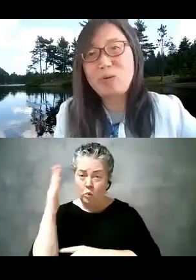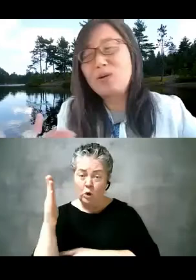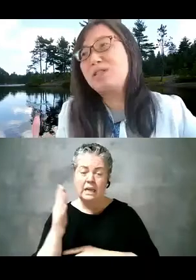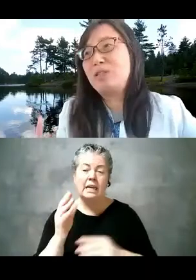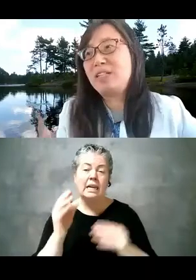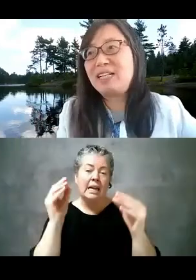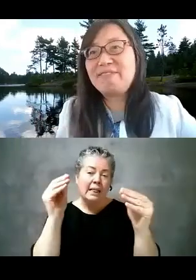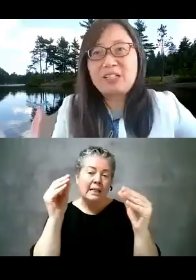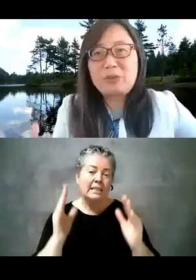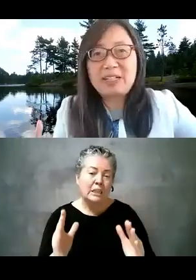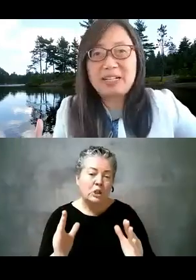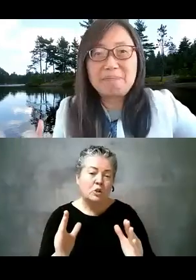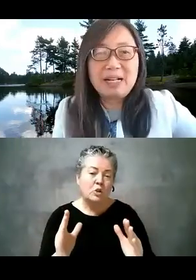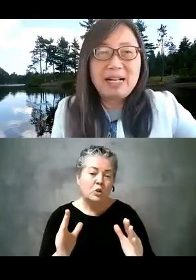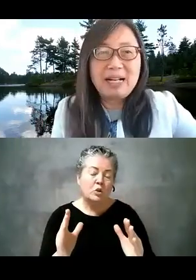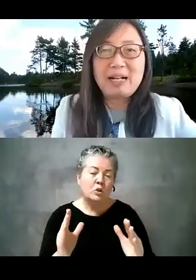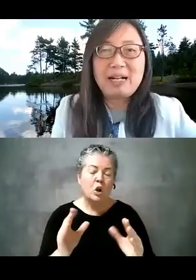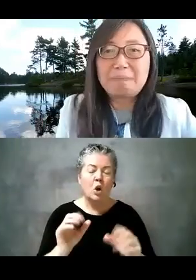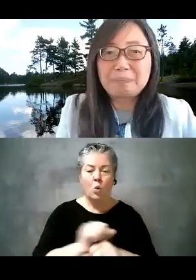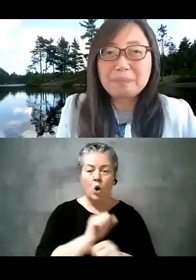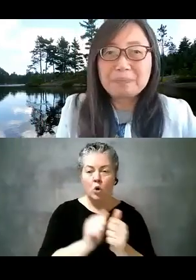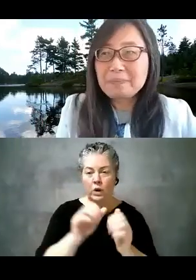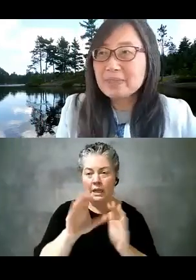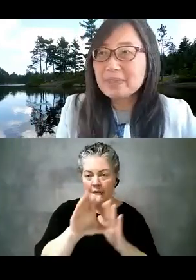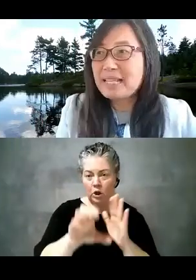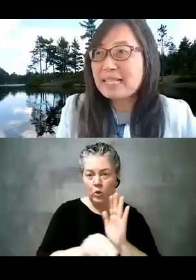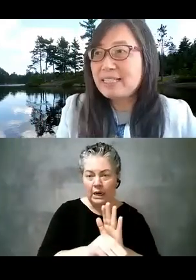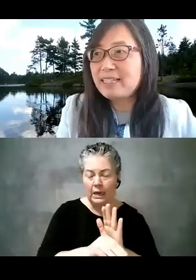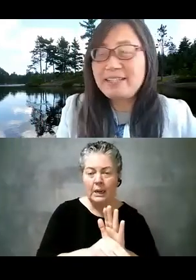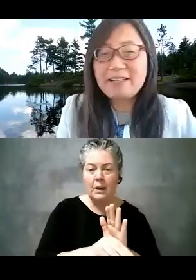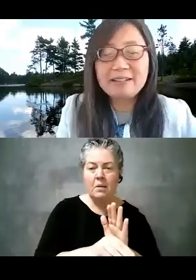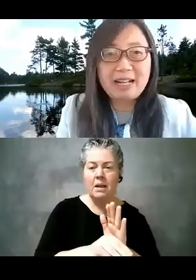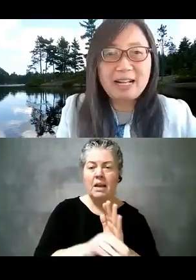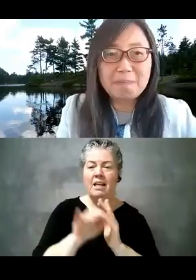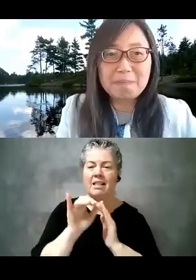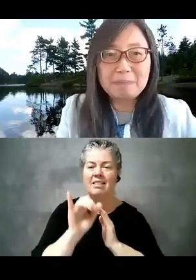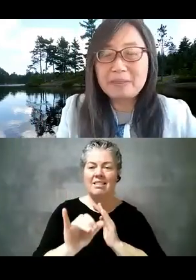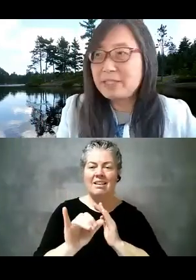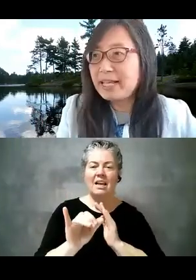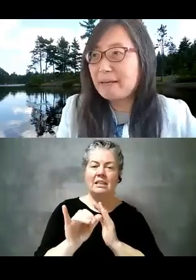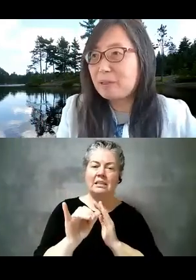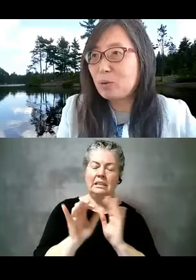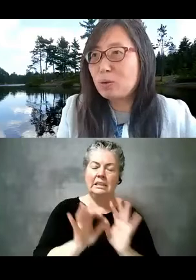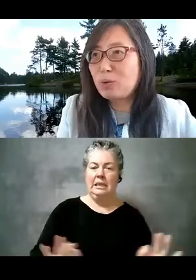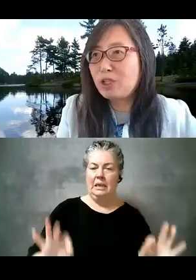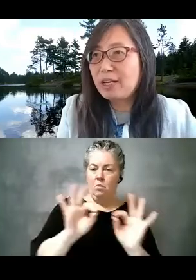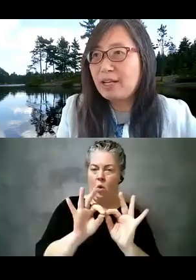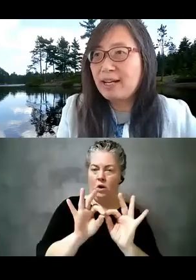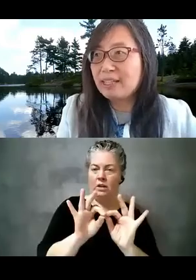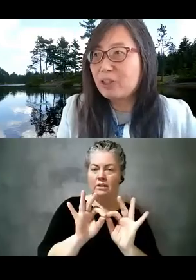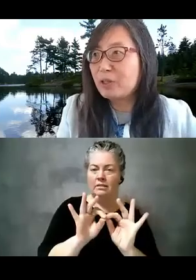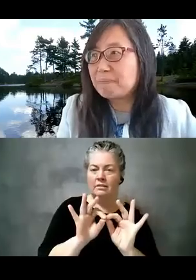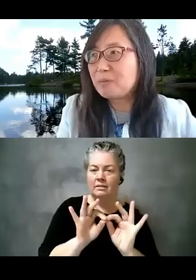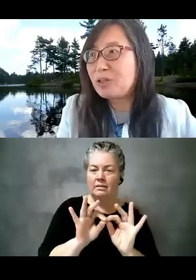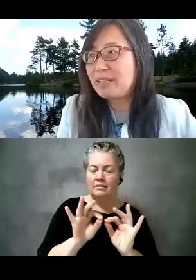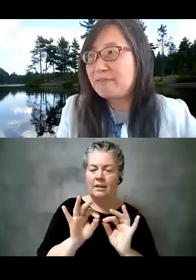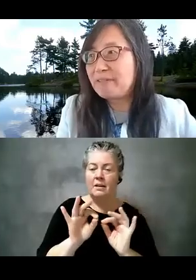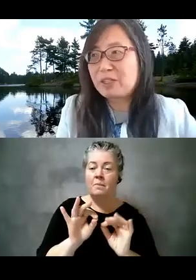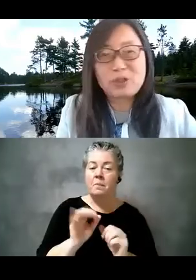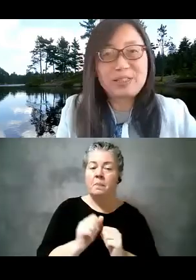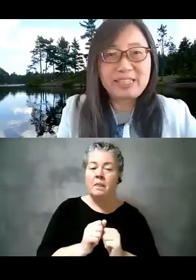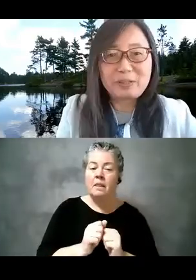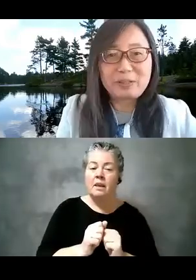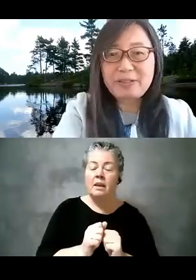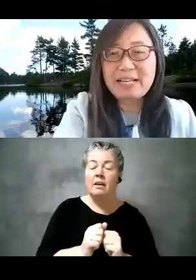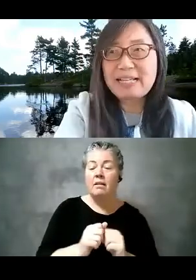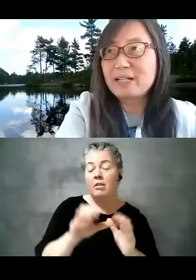agent are the ones who deliver the curriculum. And that's the key step through which the curriculum could affect